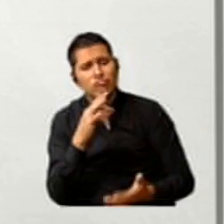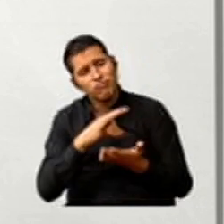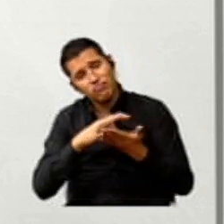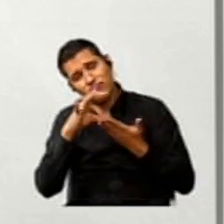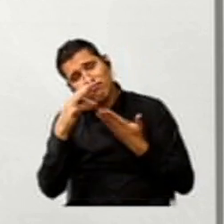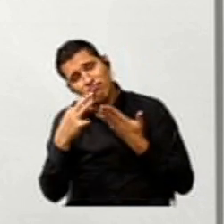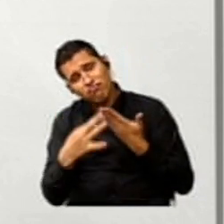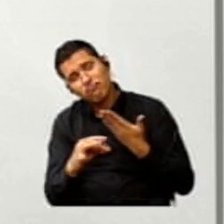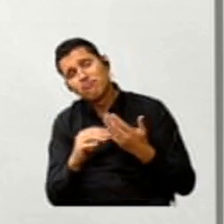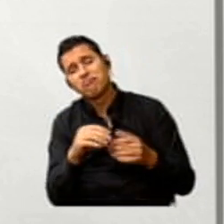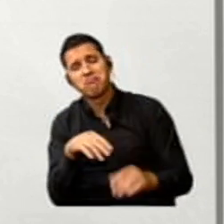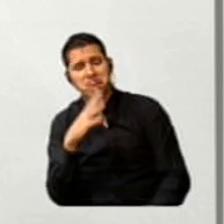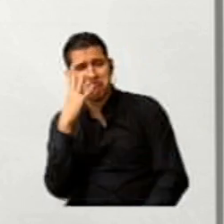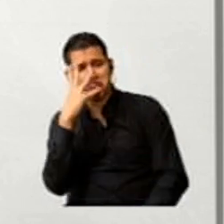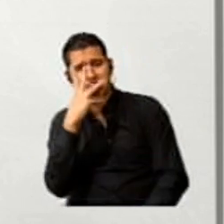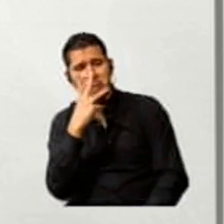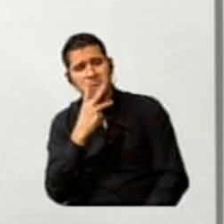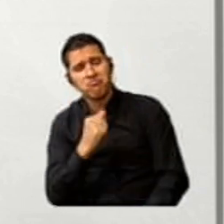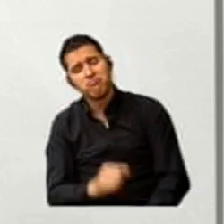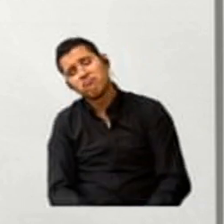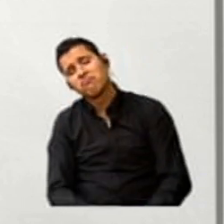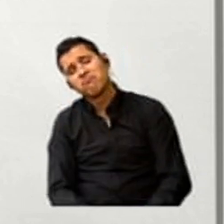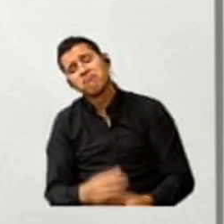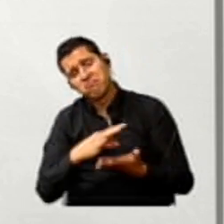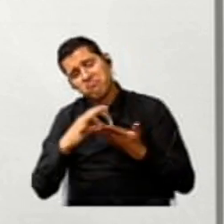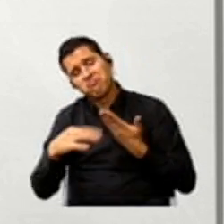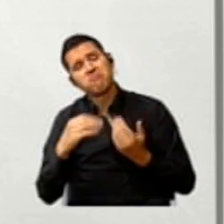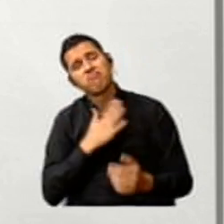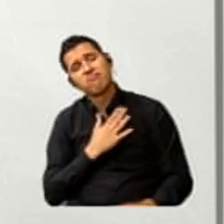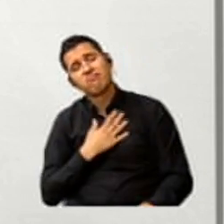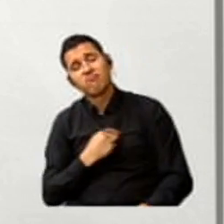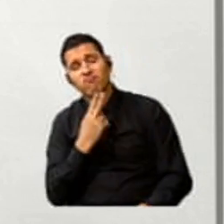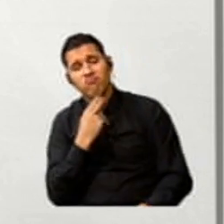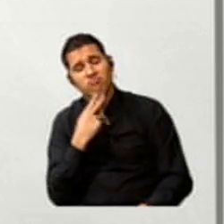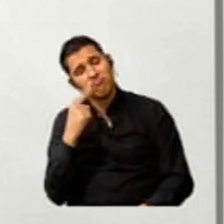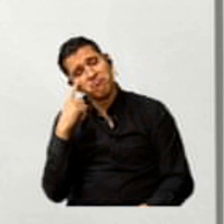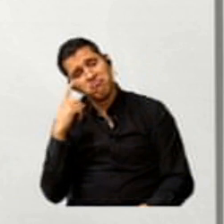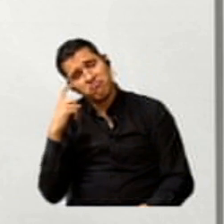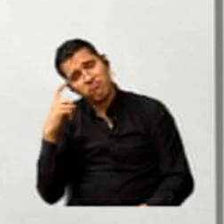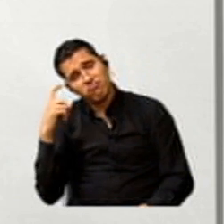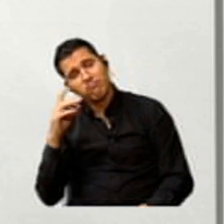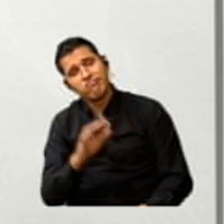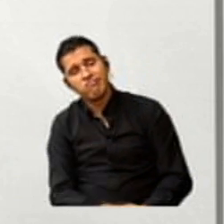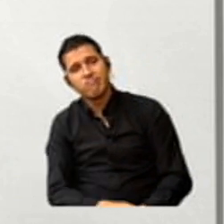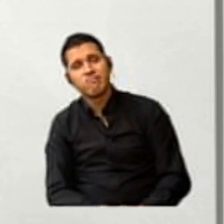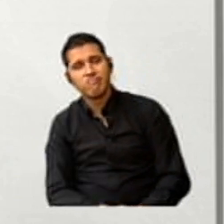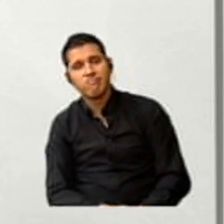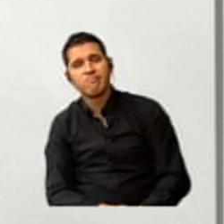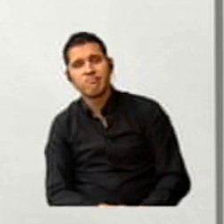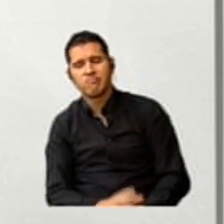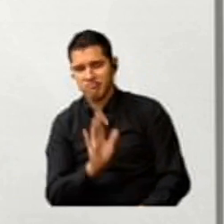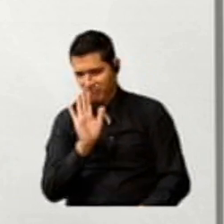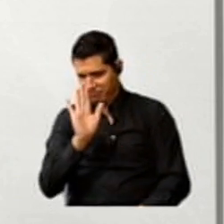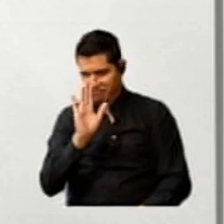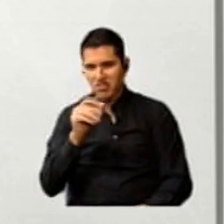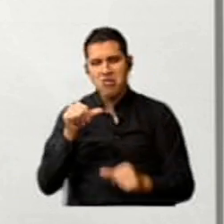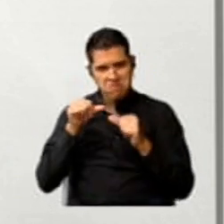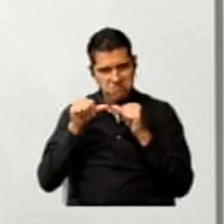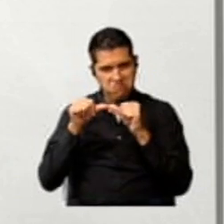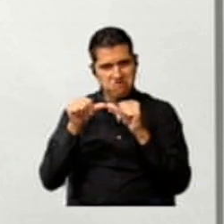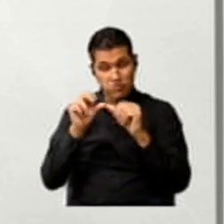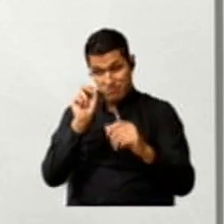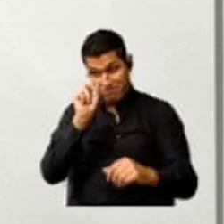school. Oh, my school. Yes, this is the school. But let's continue,